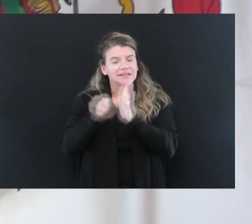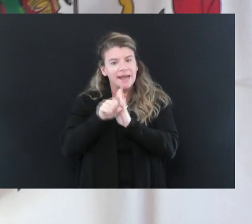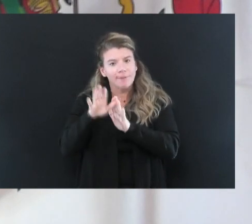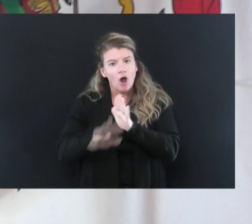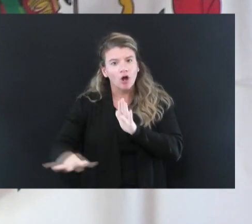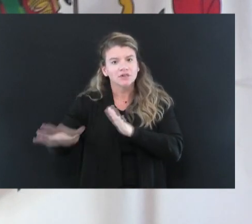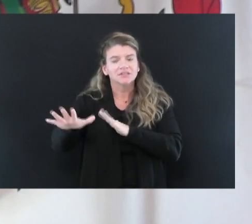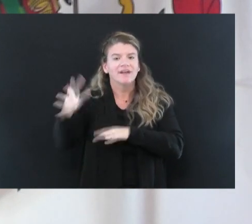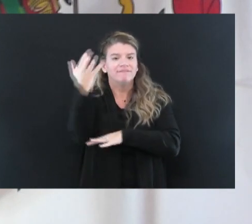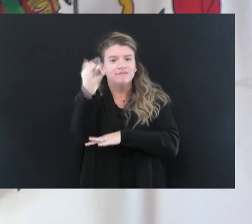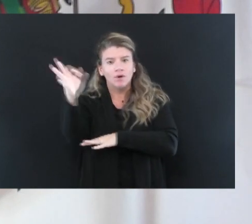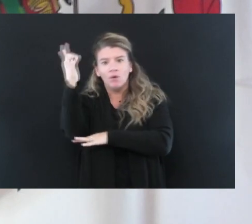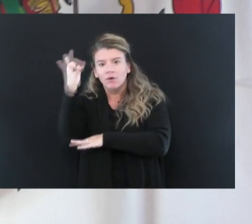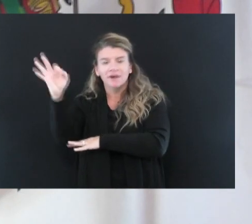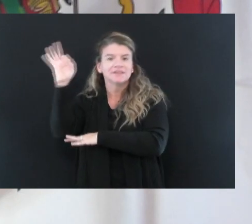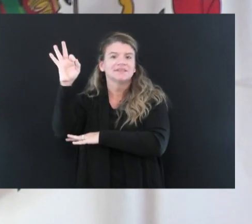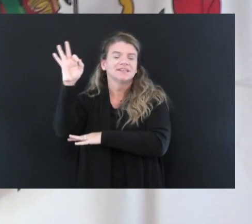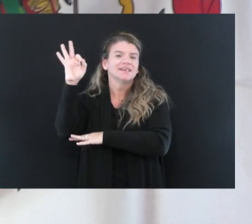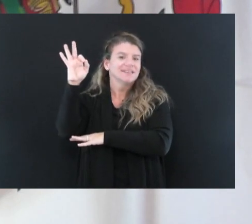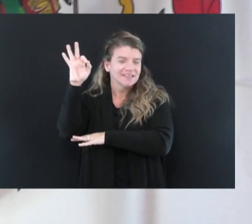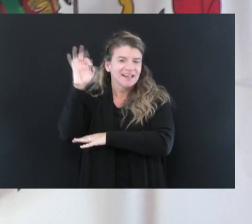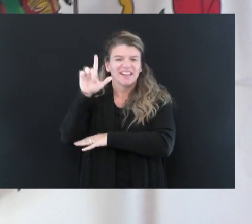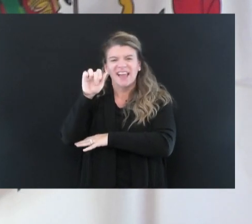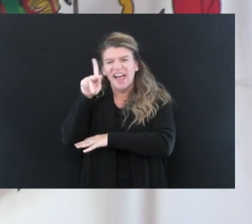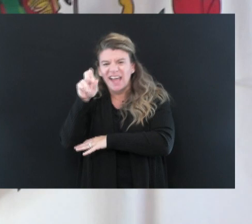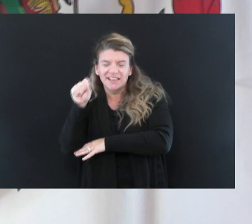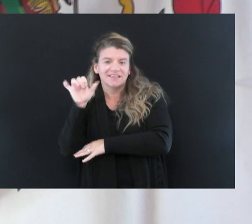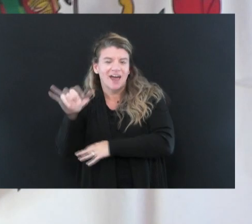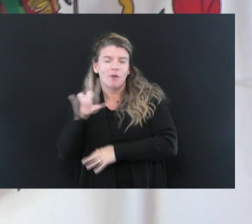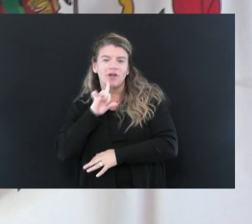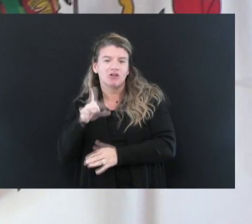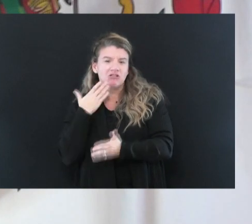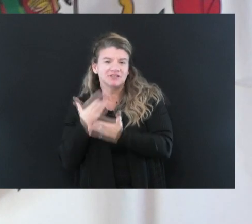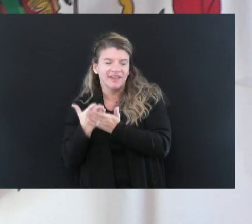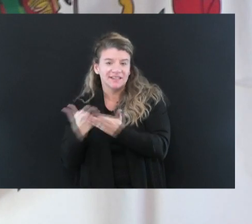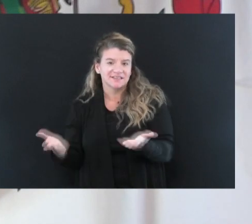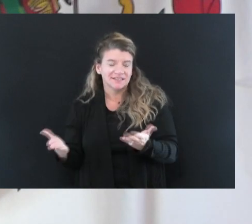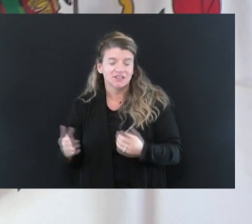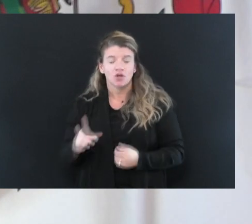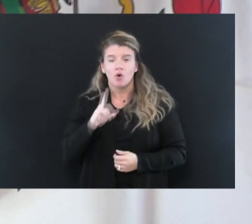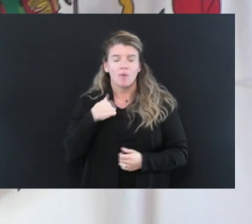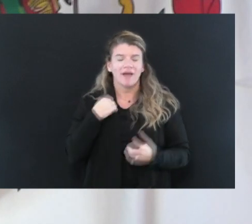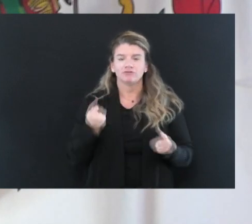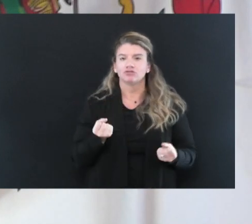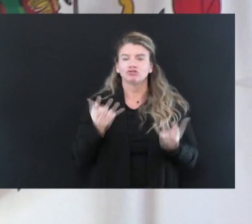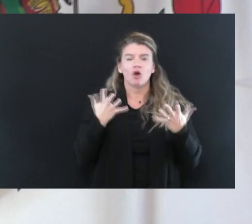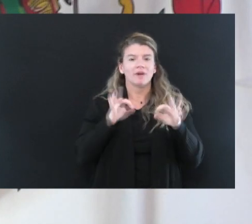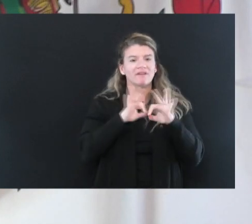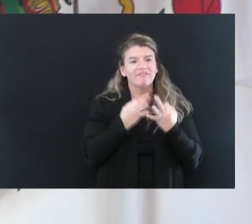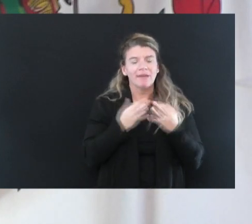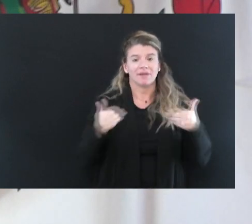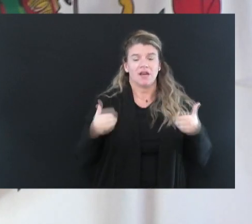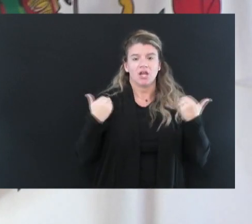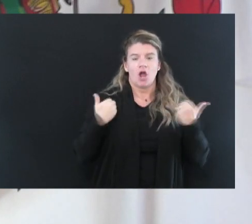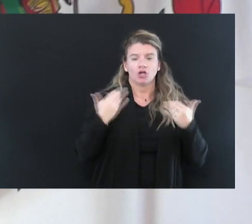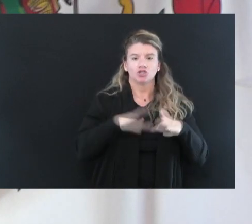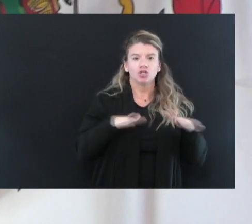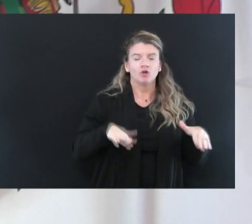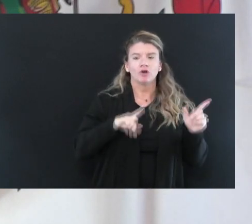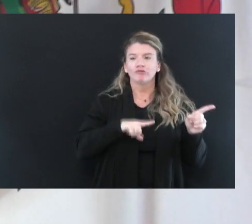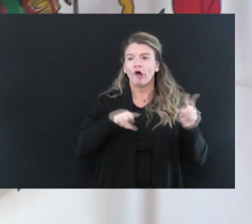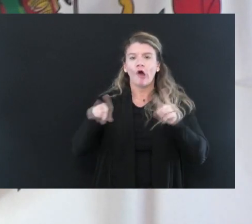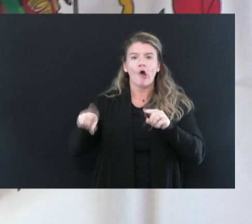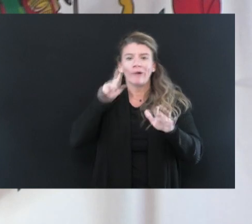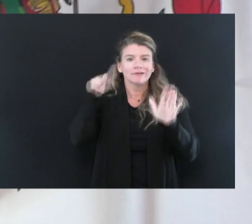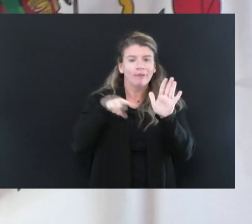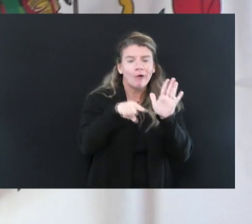forest. That'll be fun. That'll be really good stuff. So we have so many families and young children getting out and exploring